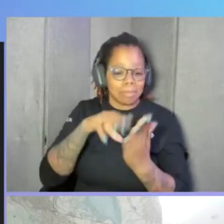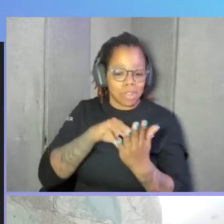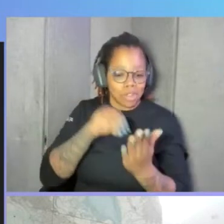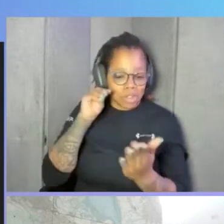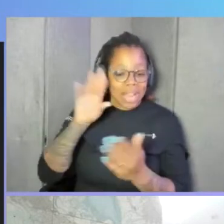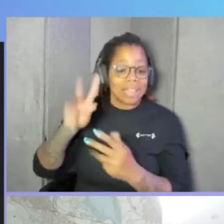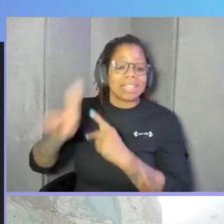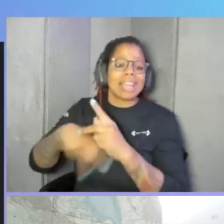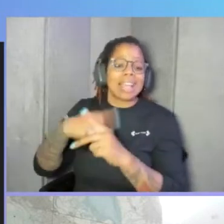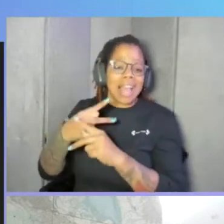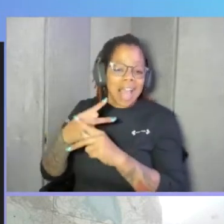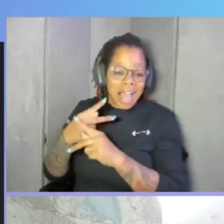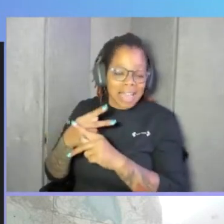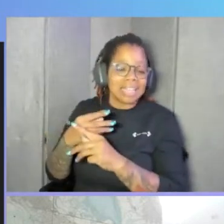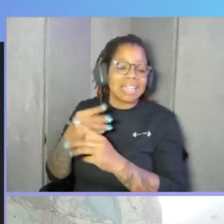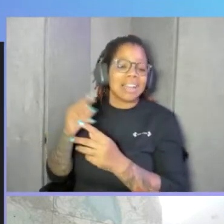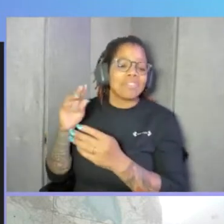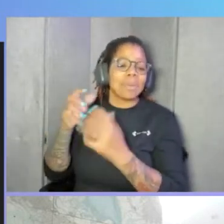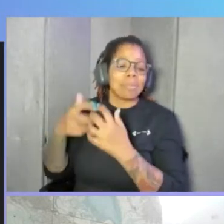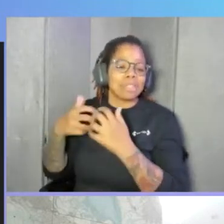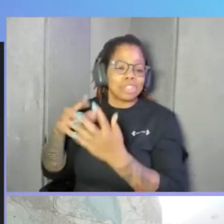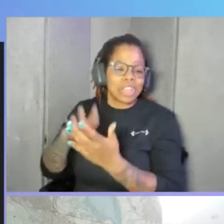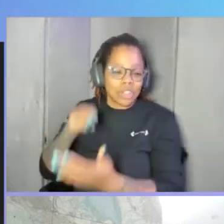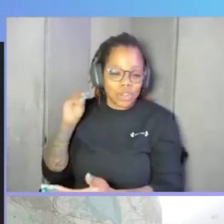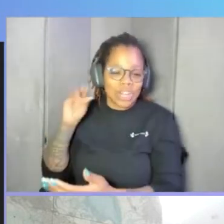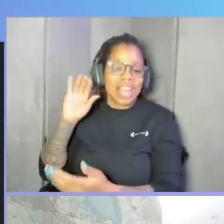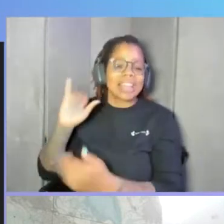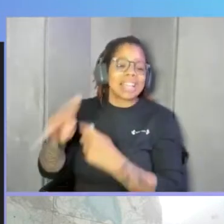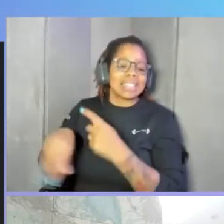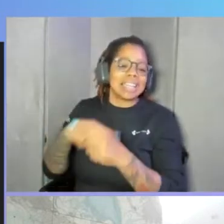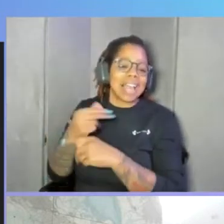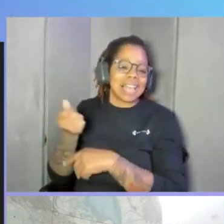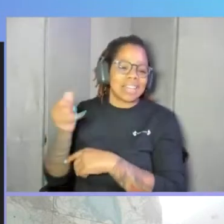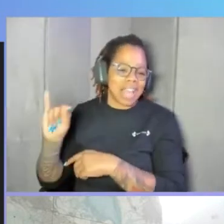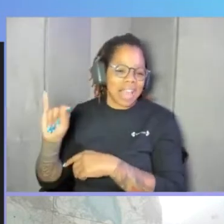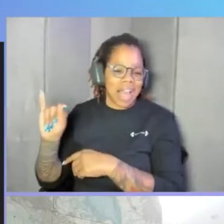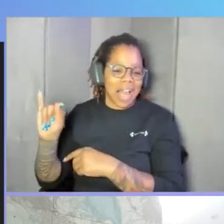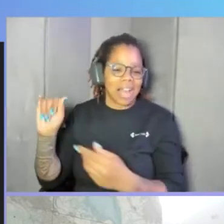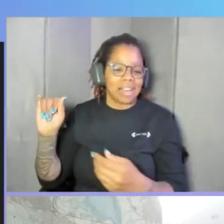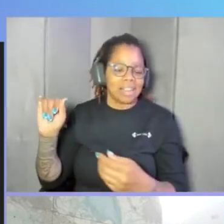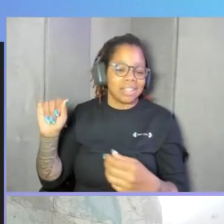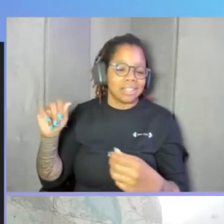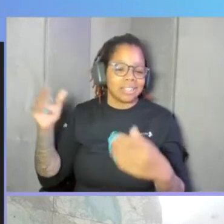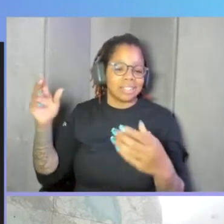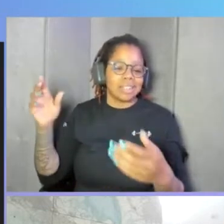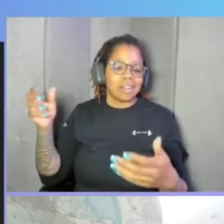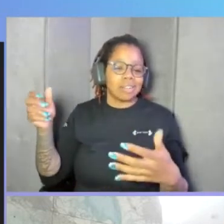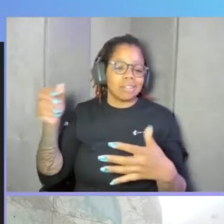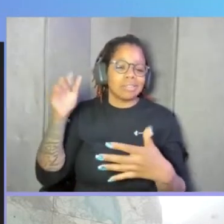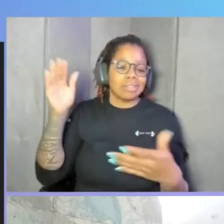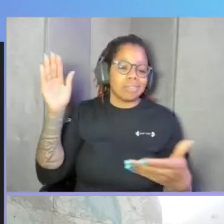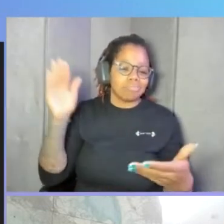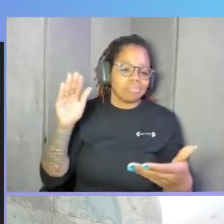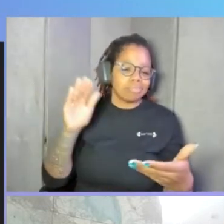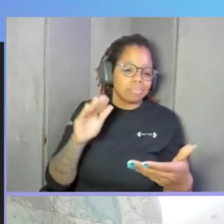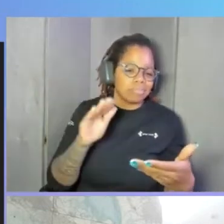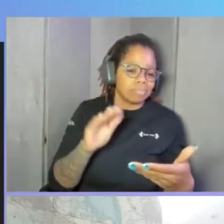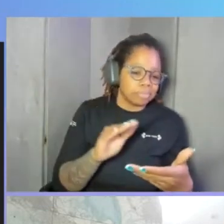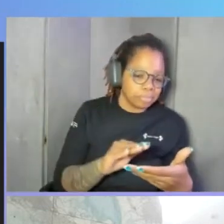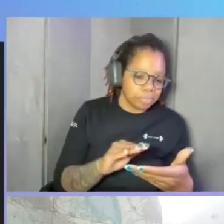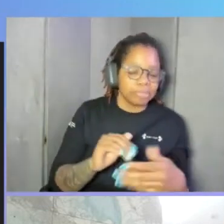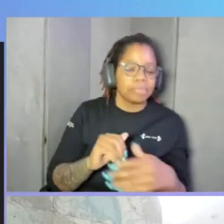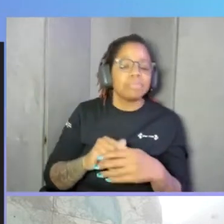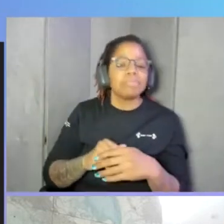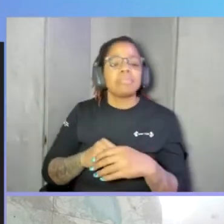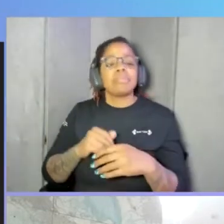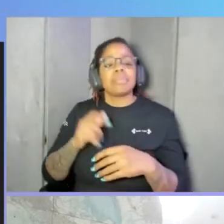machine learning, which is a type of AI. That's how all of those pieces intersect. And